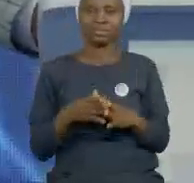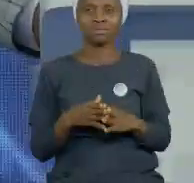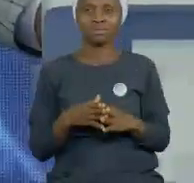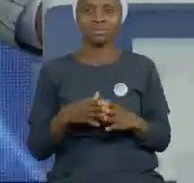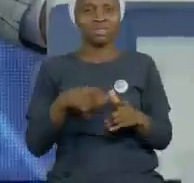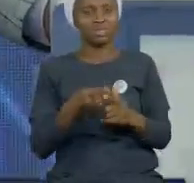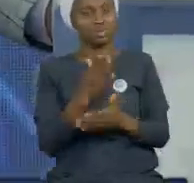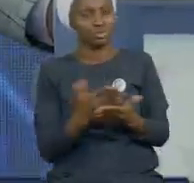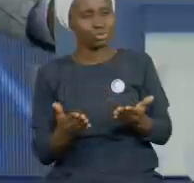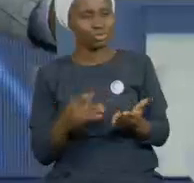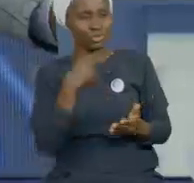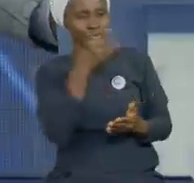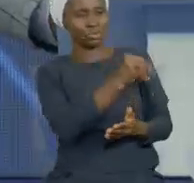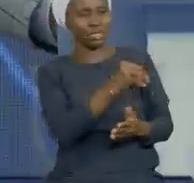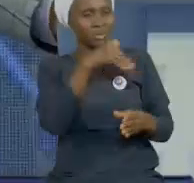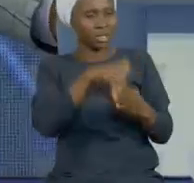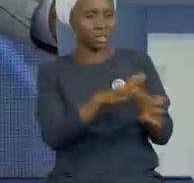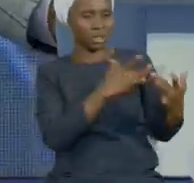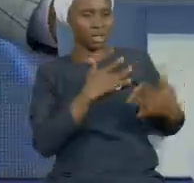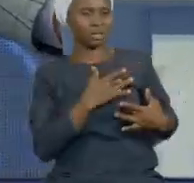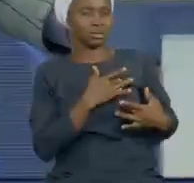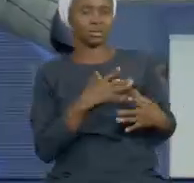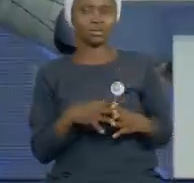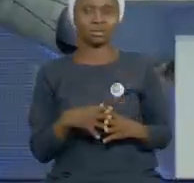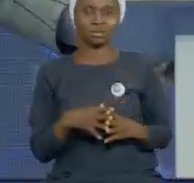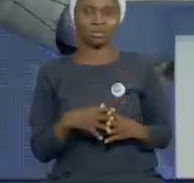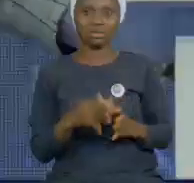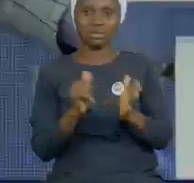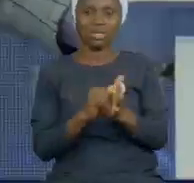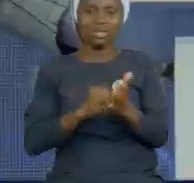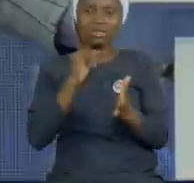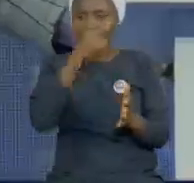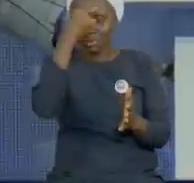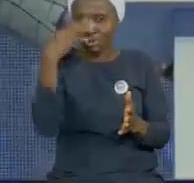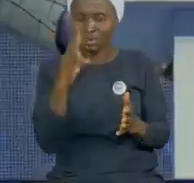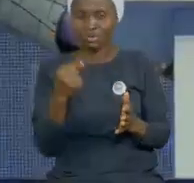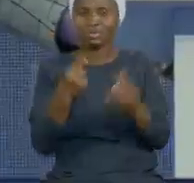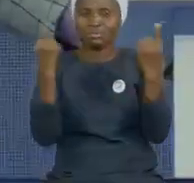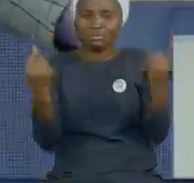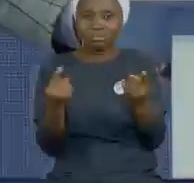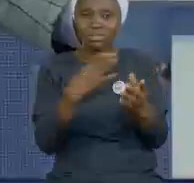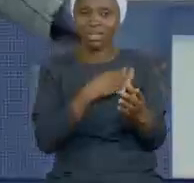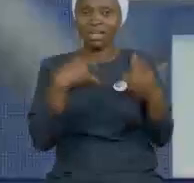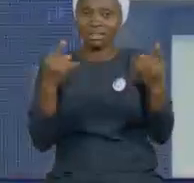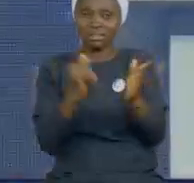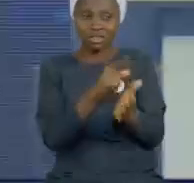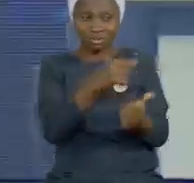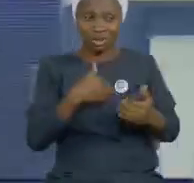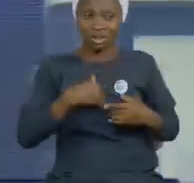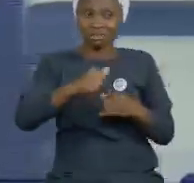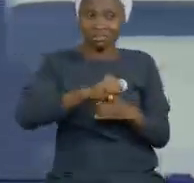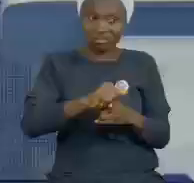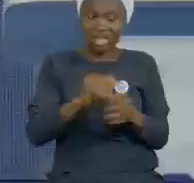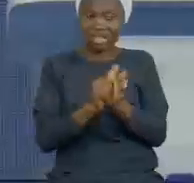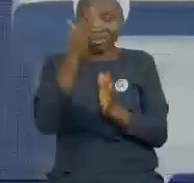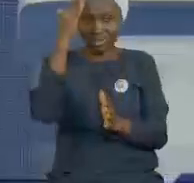them in their mind, in their heart, it's because of the iniquities and the sins you have committed. That's why, even though